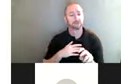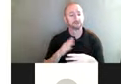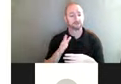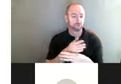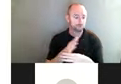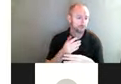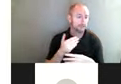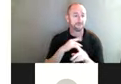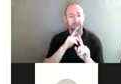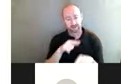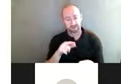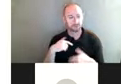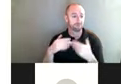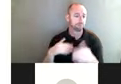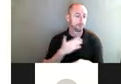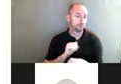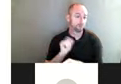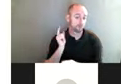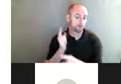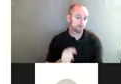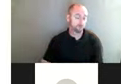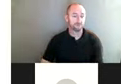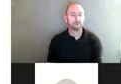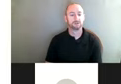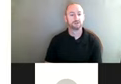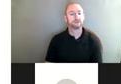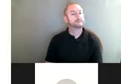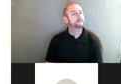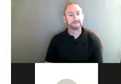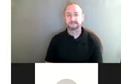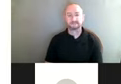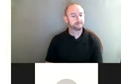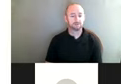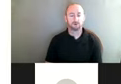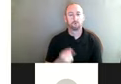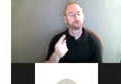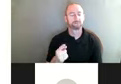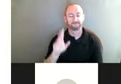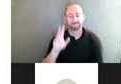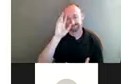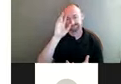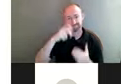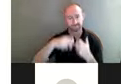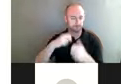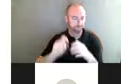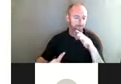have the answer. I can move on with my work. But we have this huge disconnect here. And that's that our